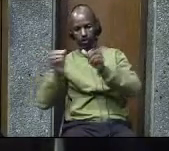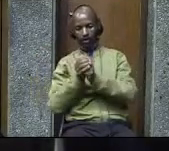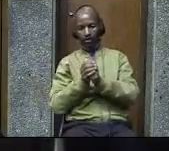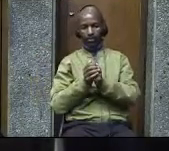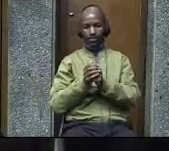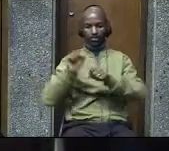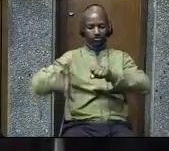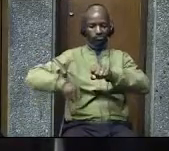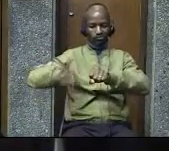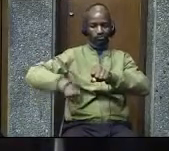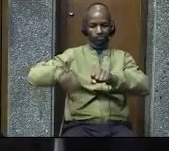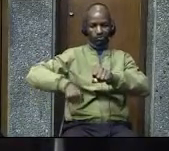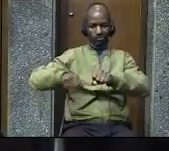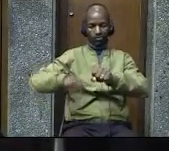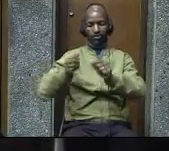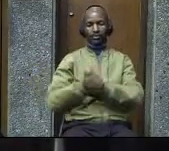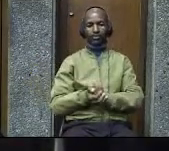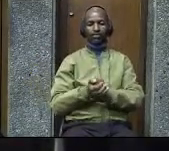dressmaking,